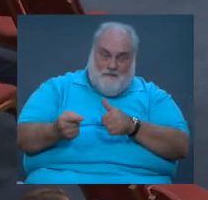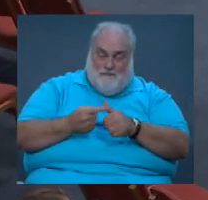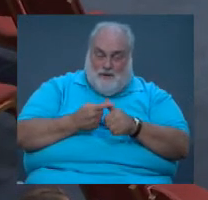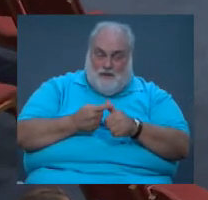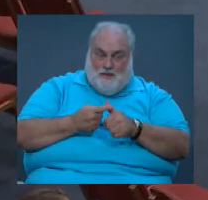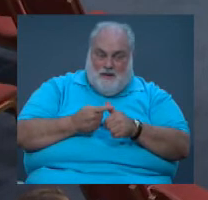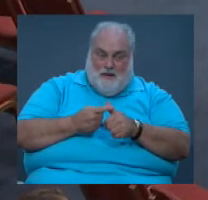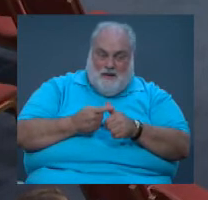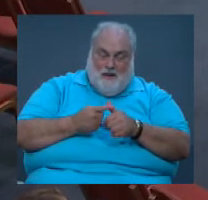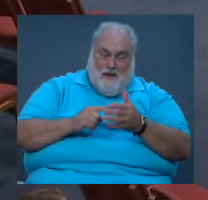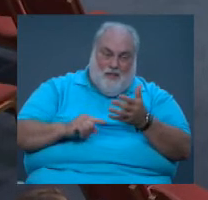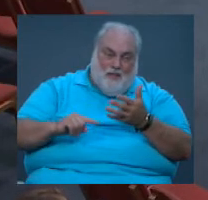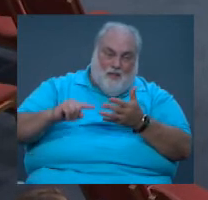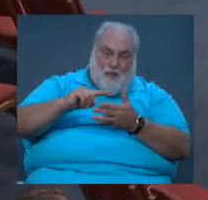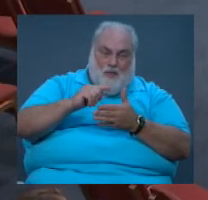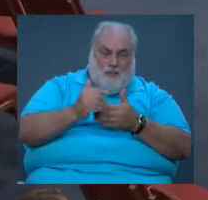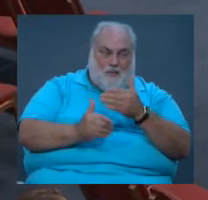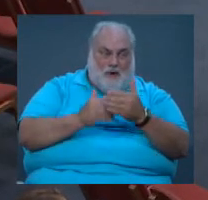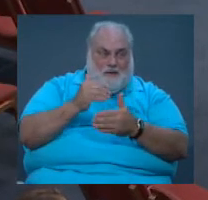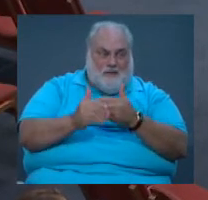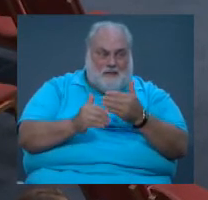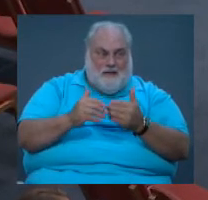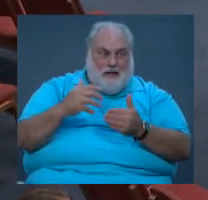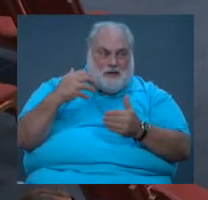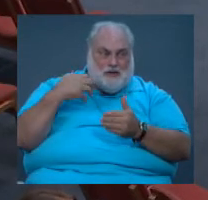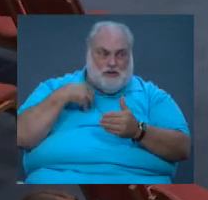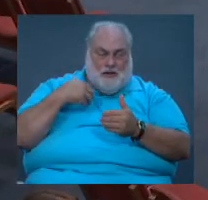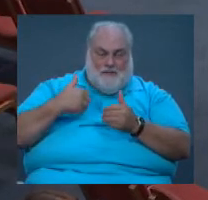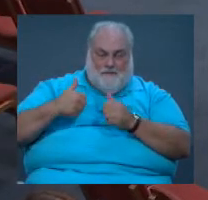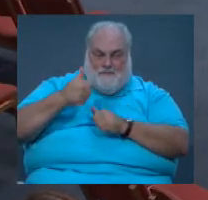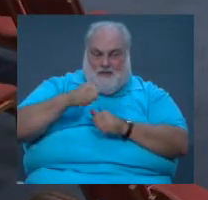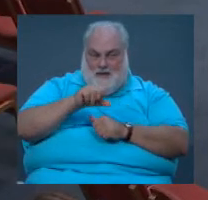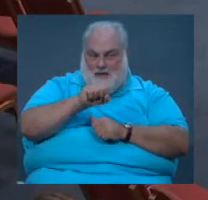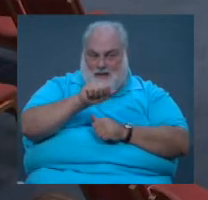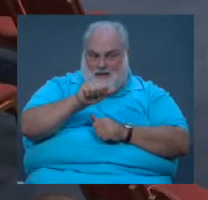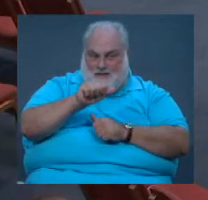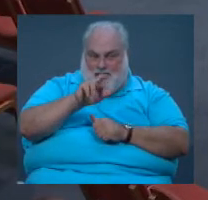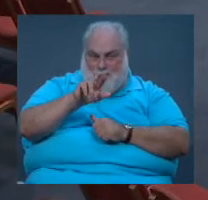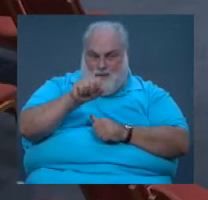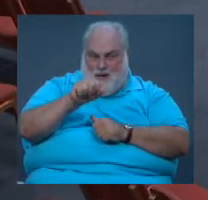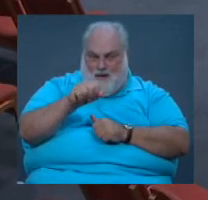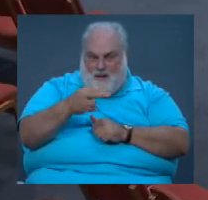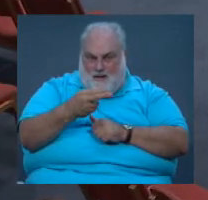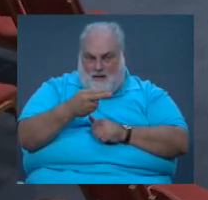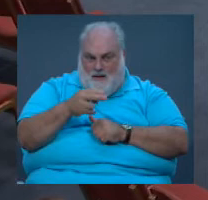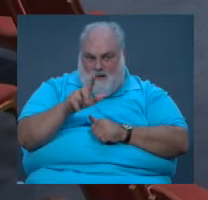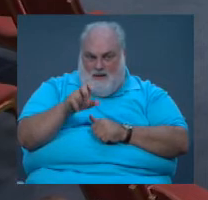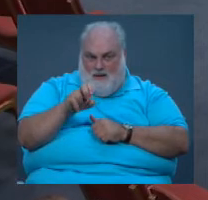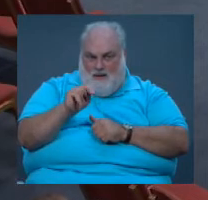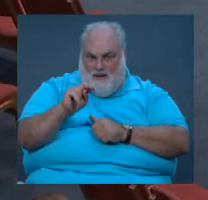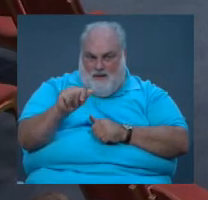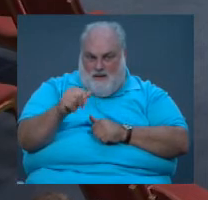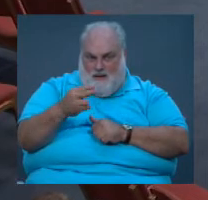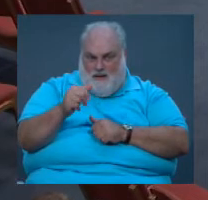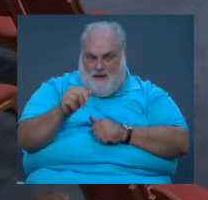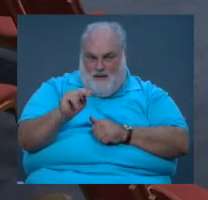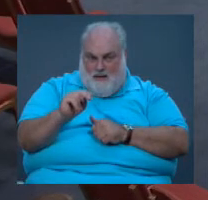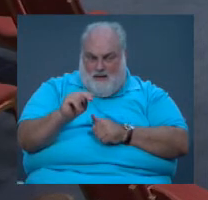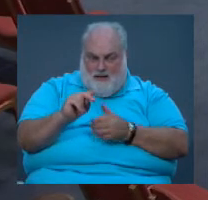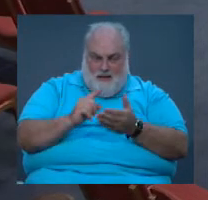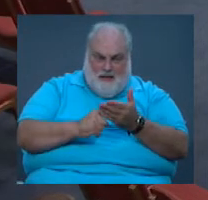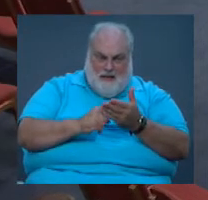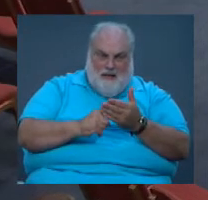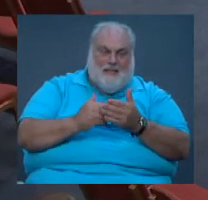have, throughout this process, our Chief Financial Officer, Sarah Linehan, will discuss the